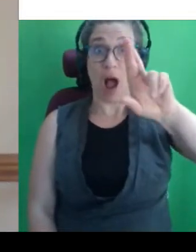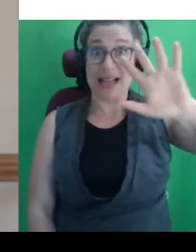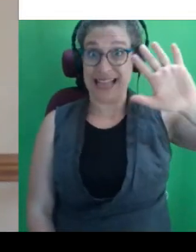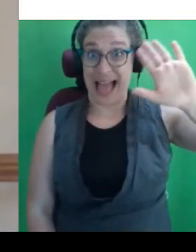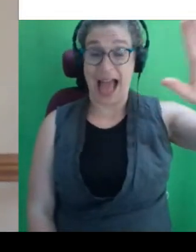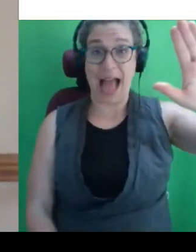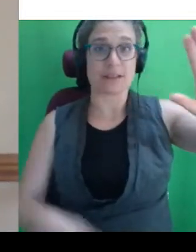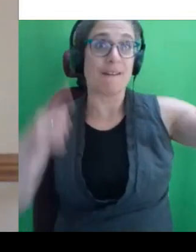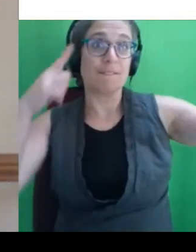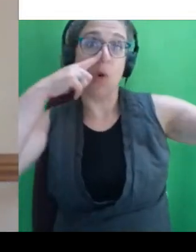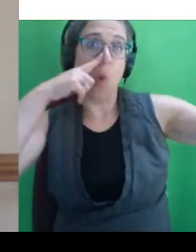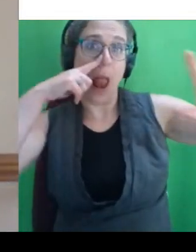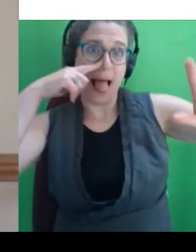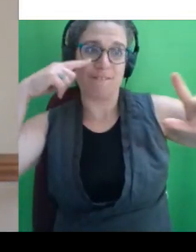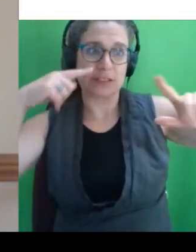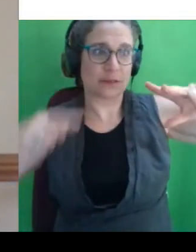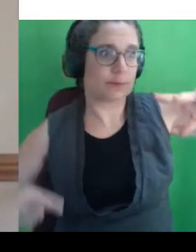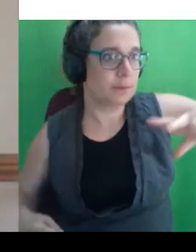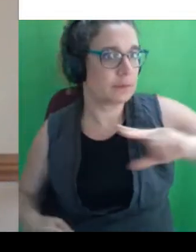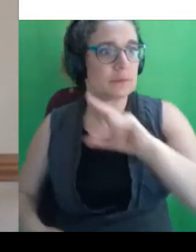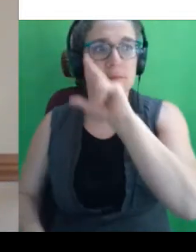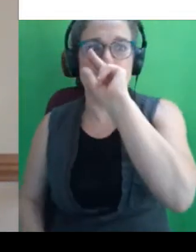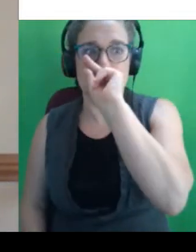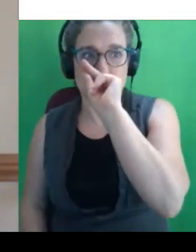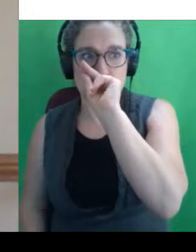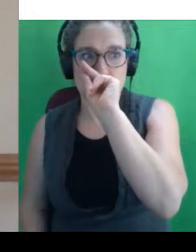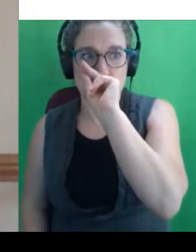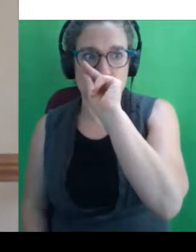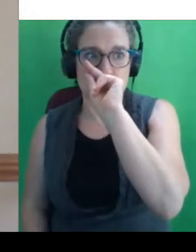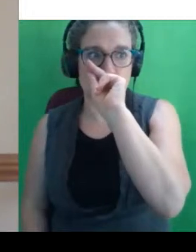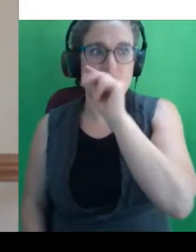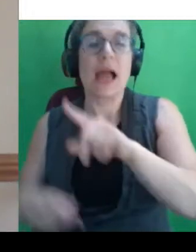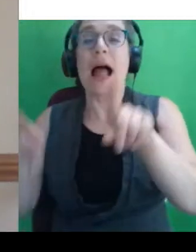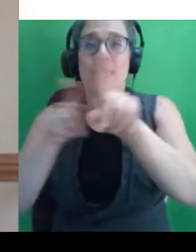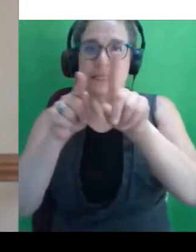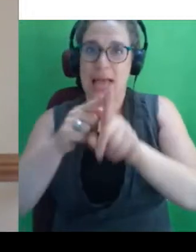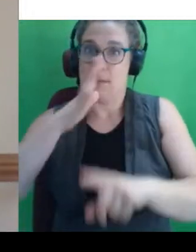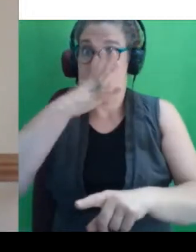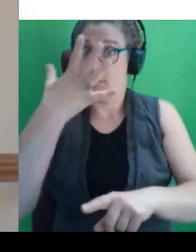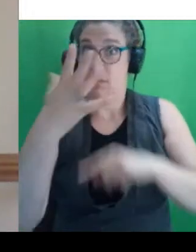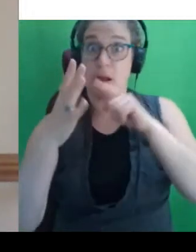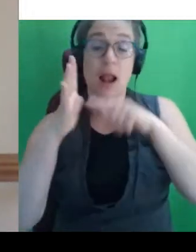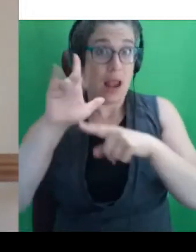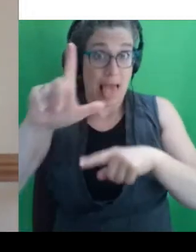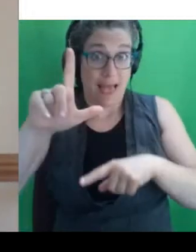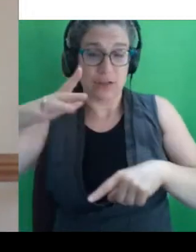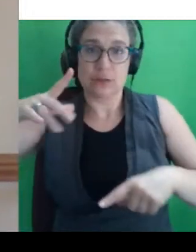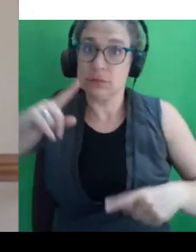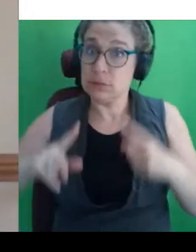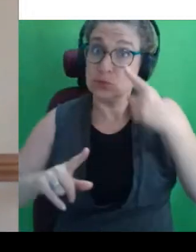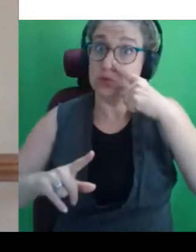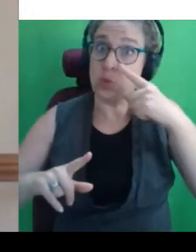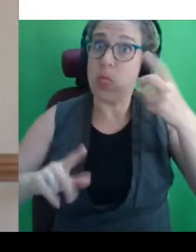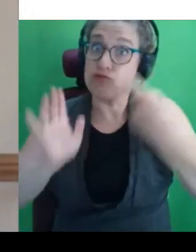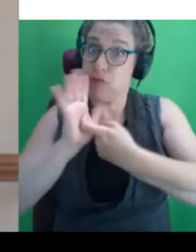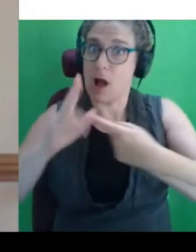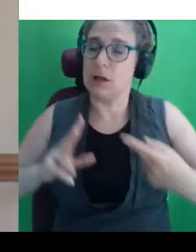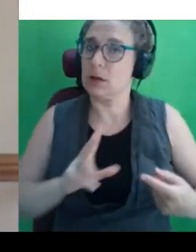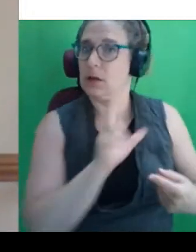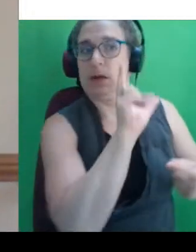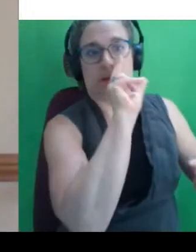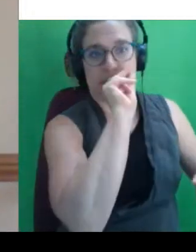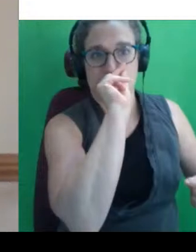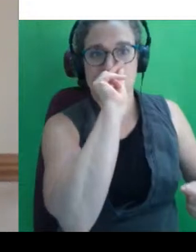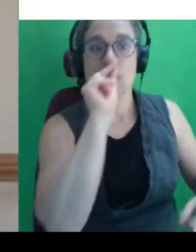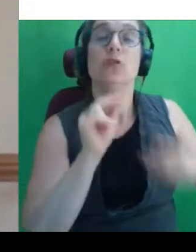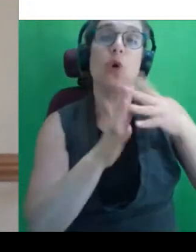vice versa. It's really important to get the head in the correct position. So I usually say is look down like you're on your mobile phone